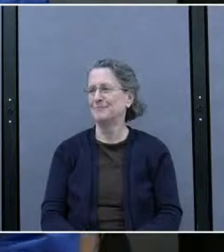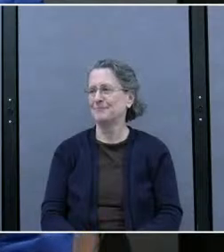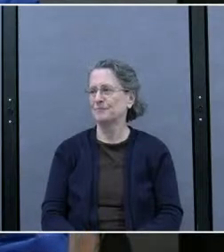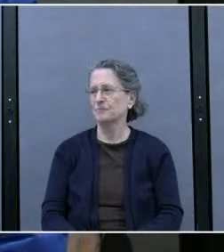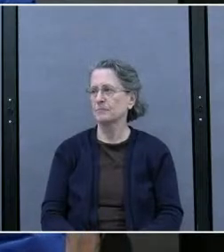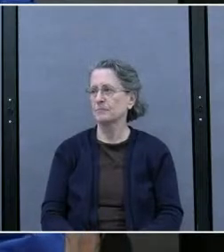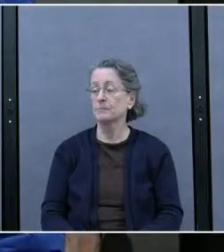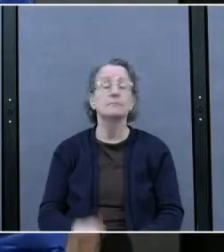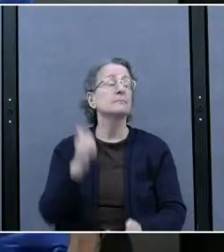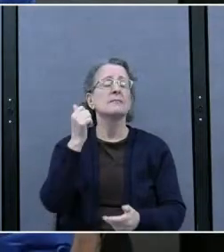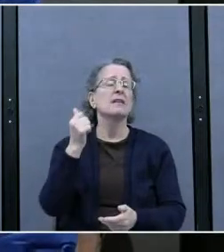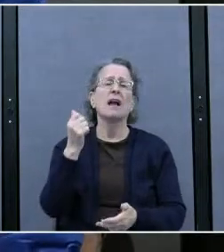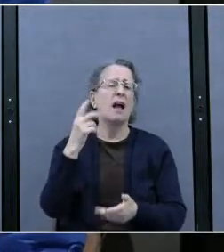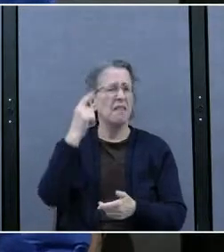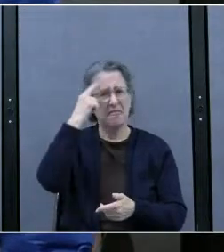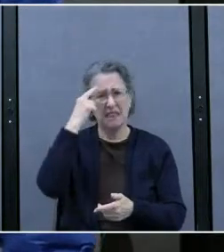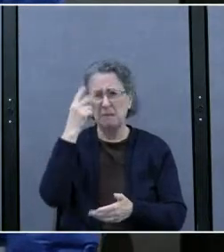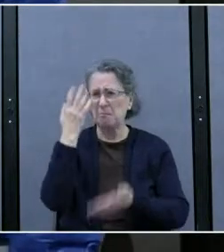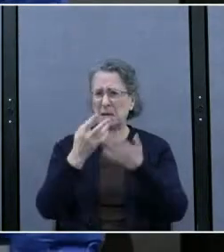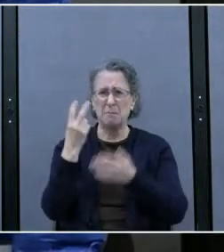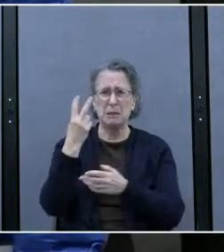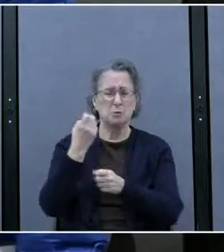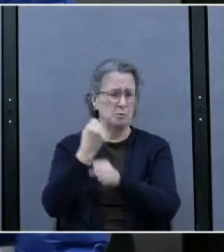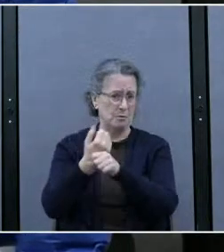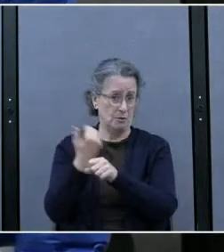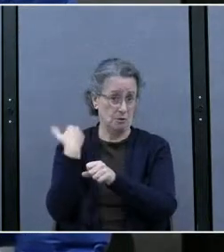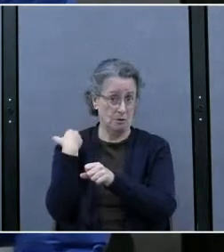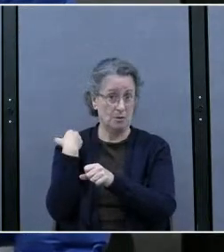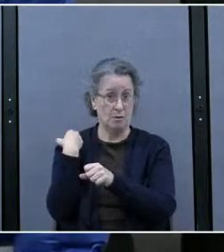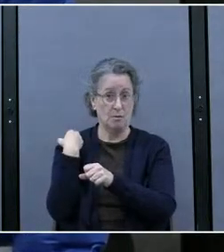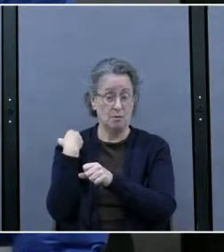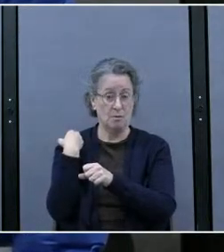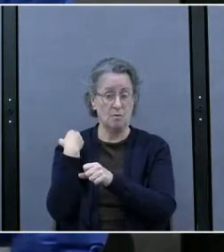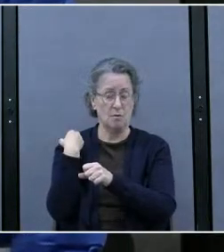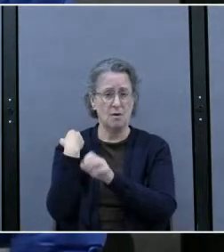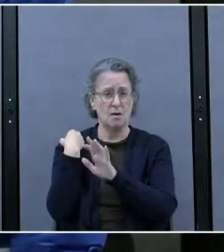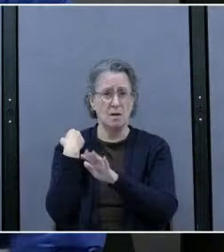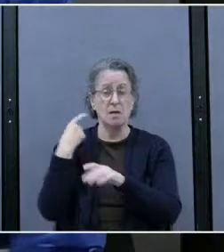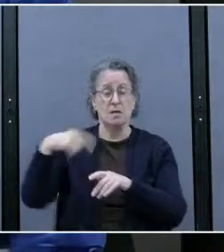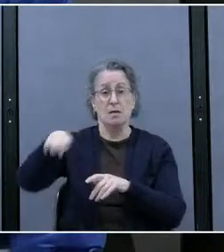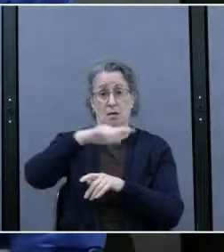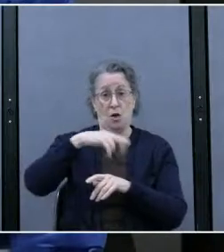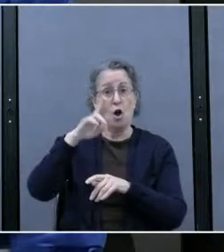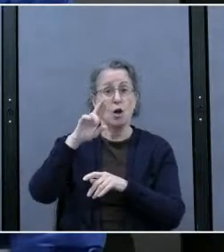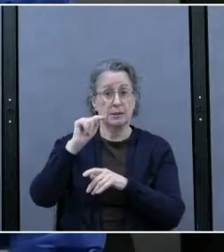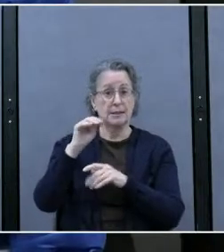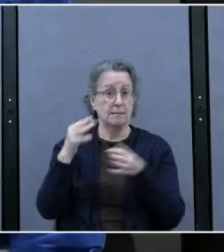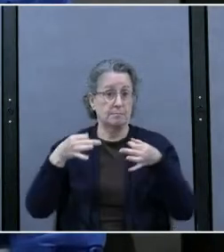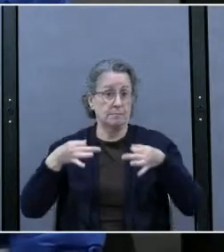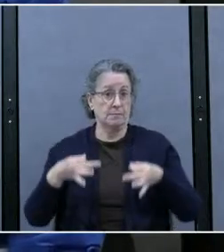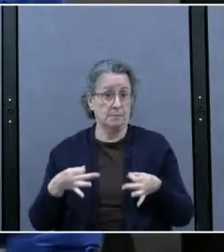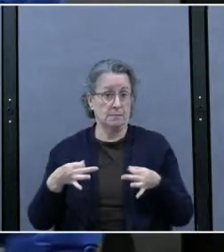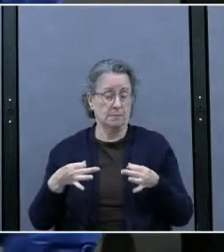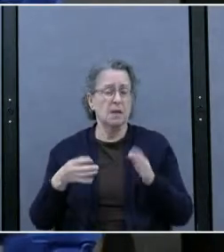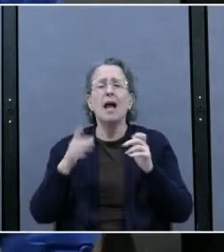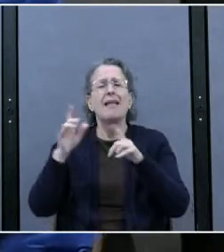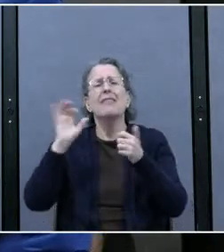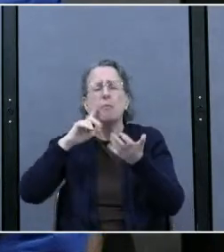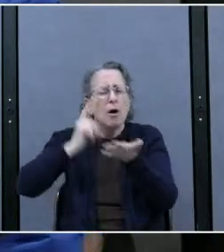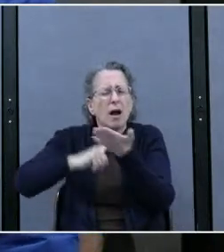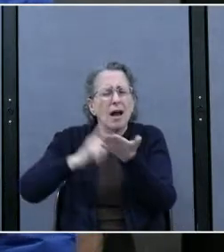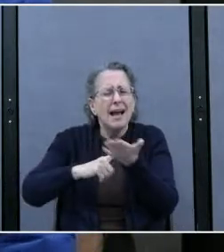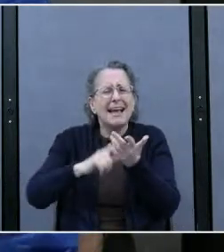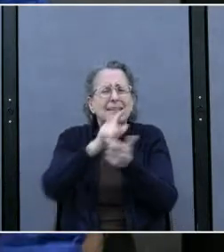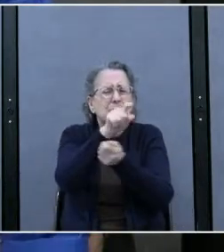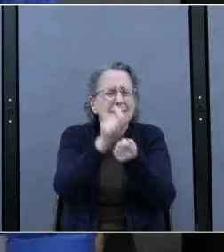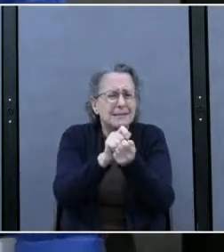it was decided, as I recall, there was some focus on individual organizations, and I think